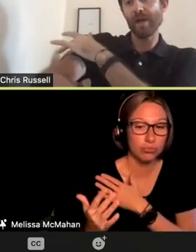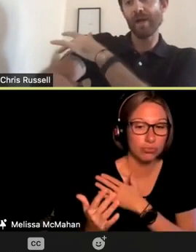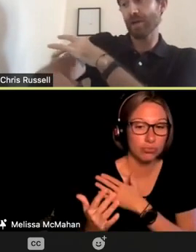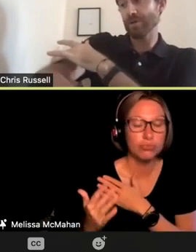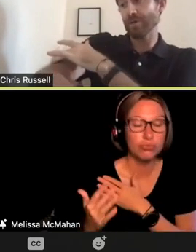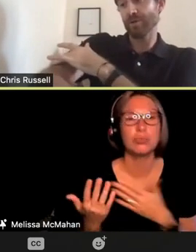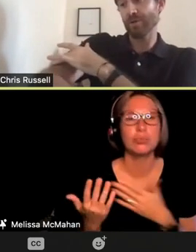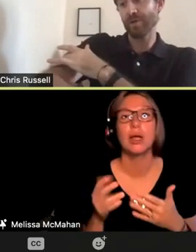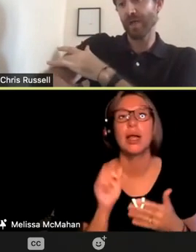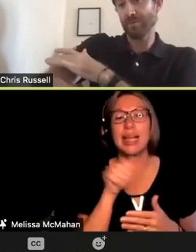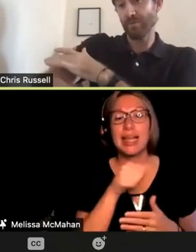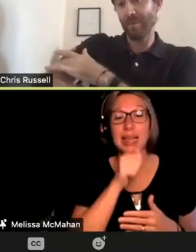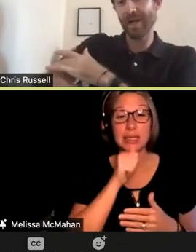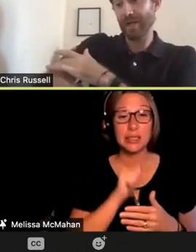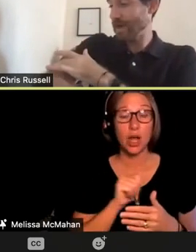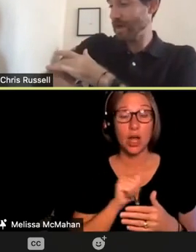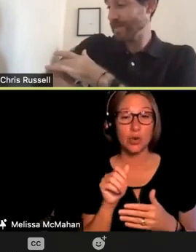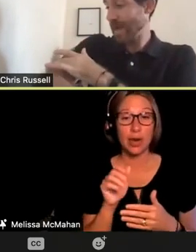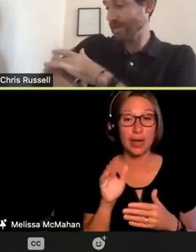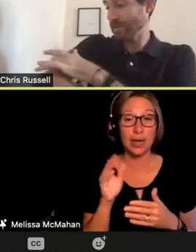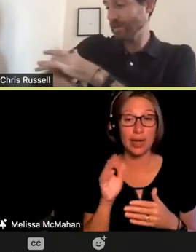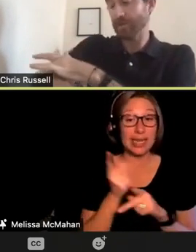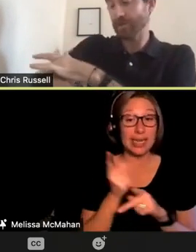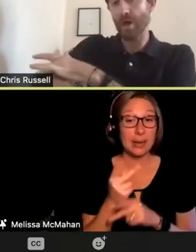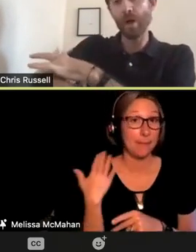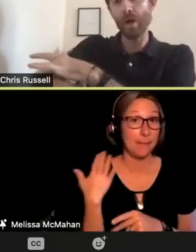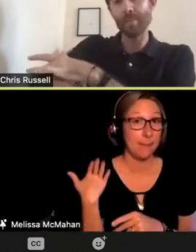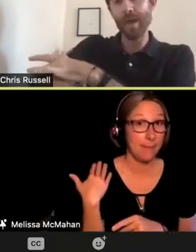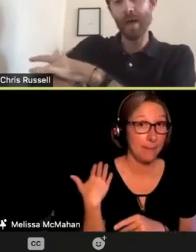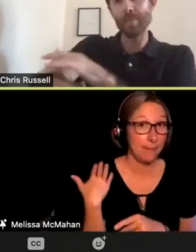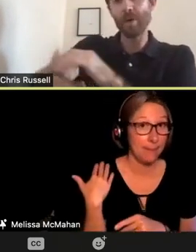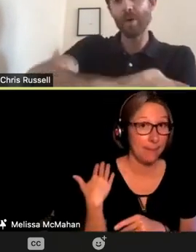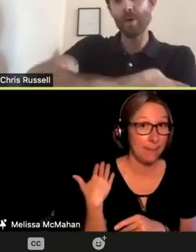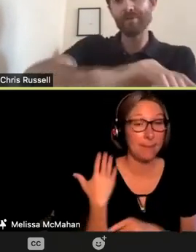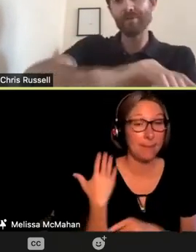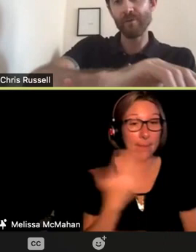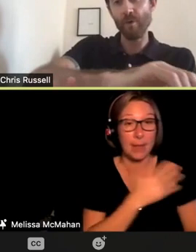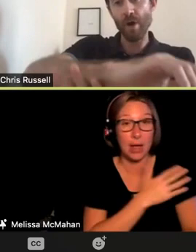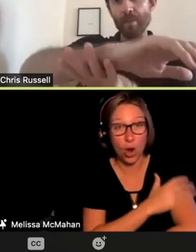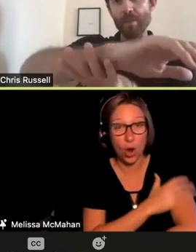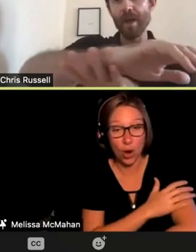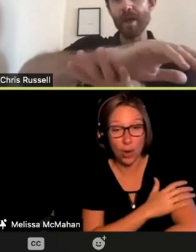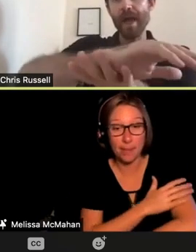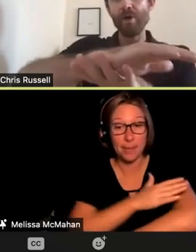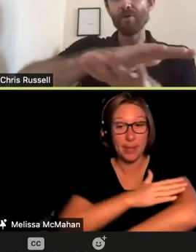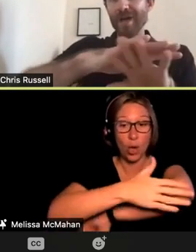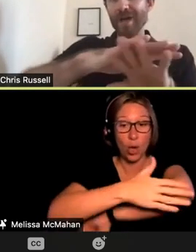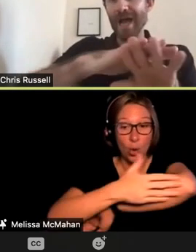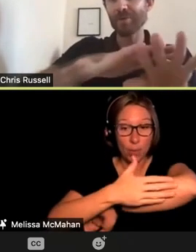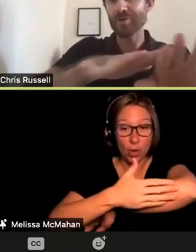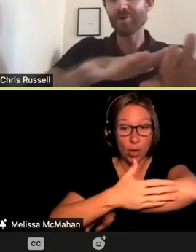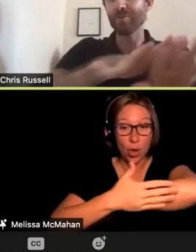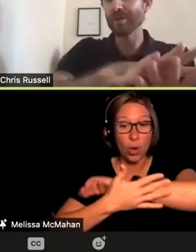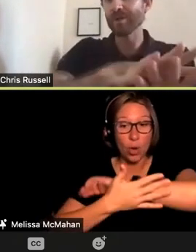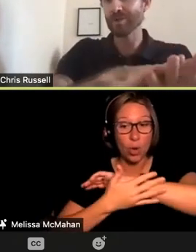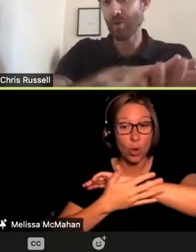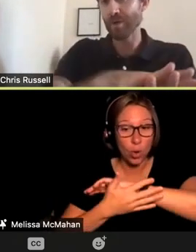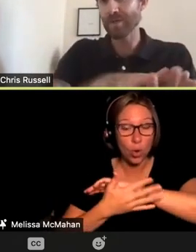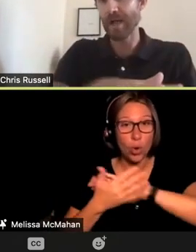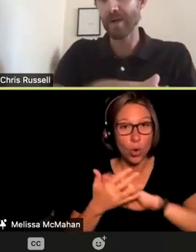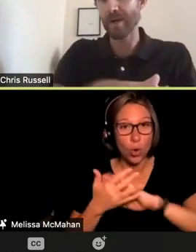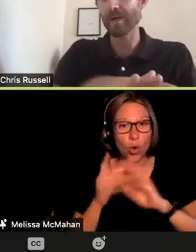they tolerate, sort of like remaining in contact along the arm, the elbow, under the forearm. And over time, you're sort